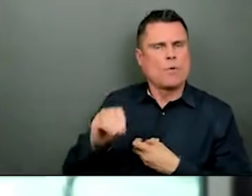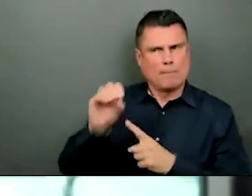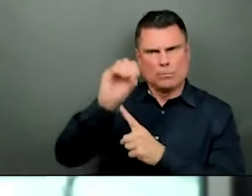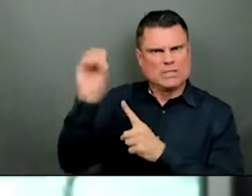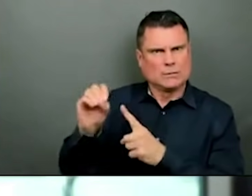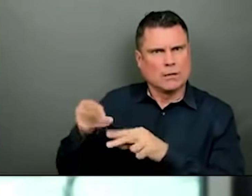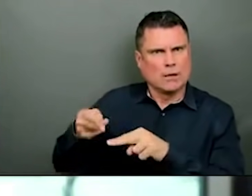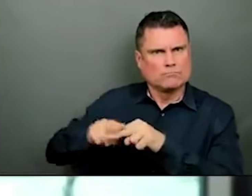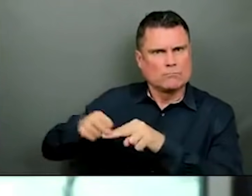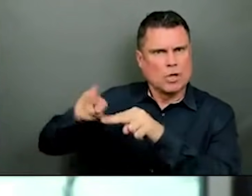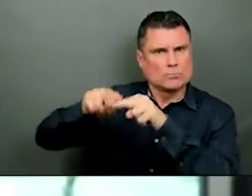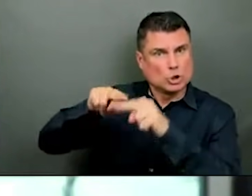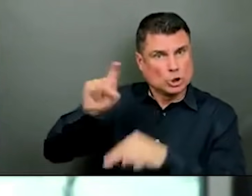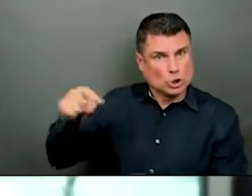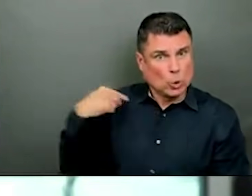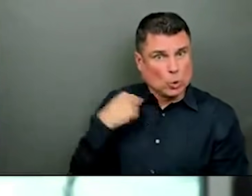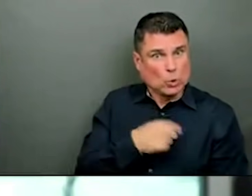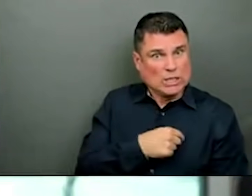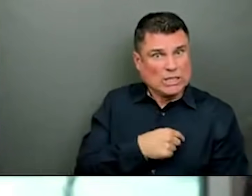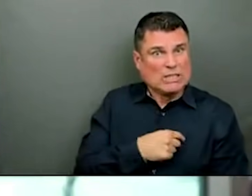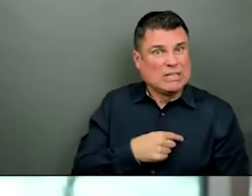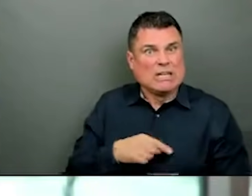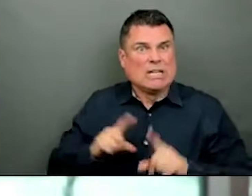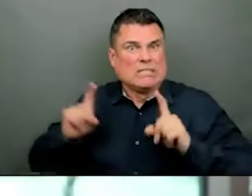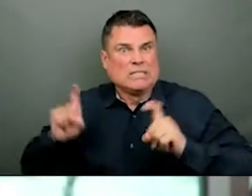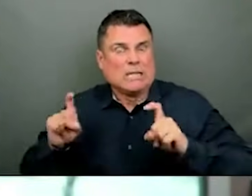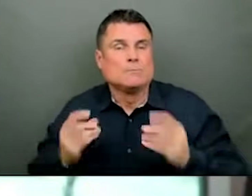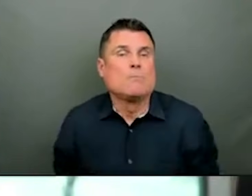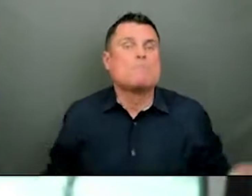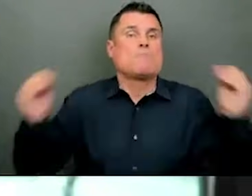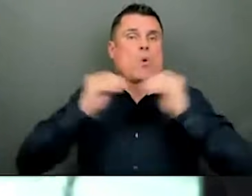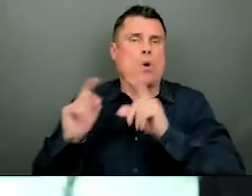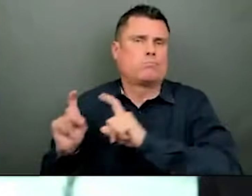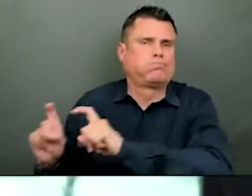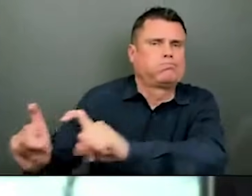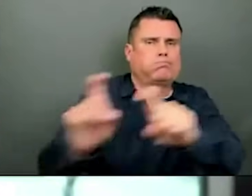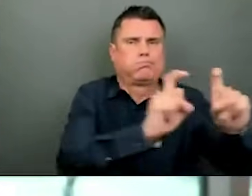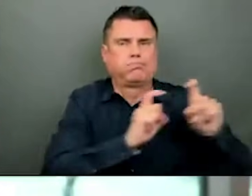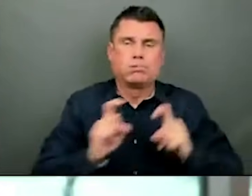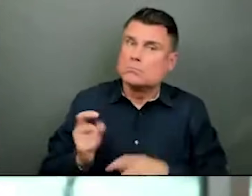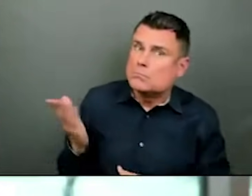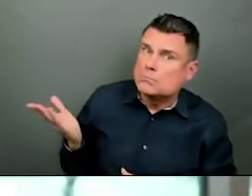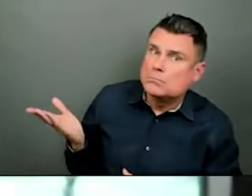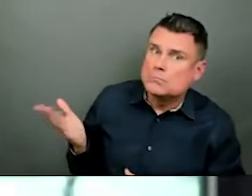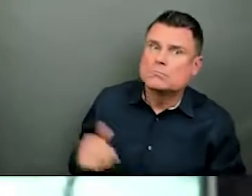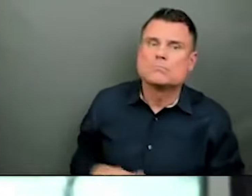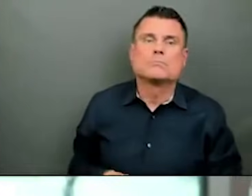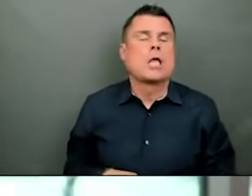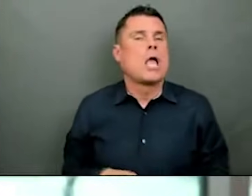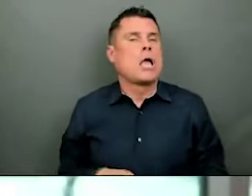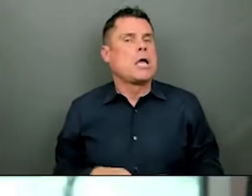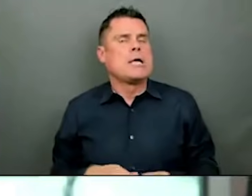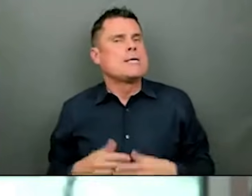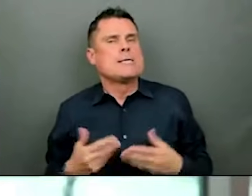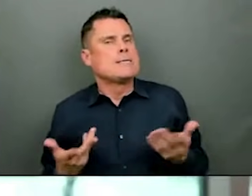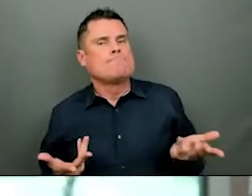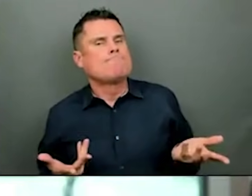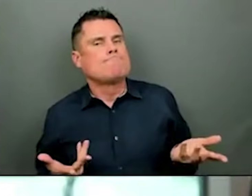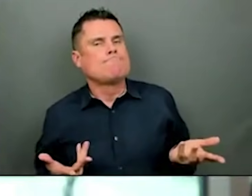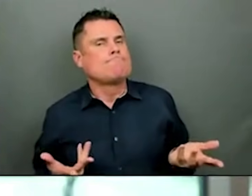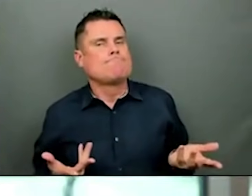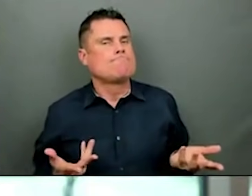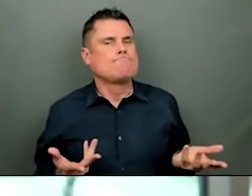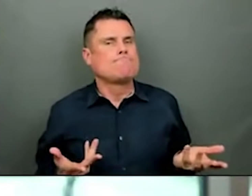done. We have asymptomatic testing being done where it's appropriate. Part of the reason that we're seeing higher